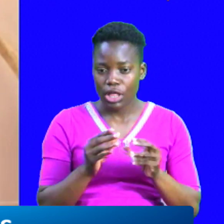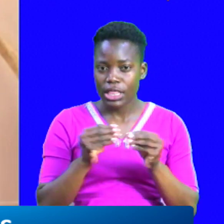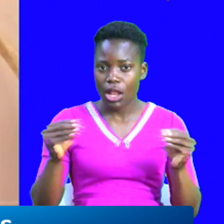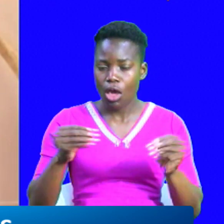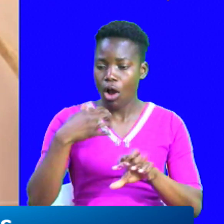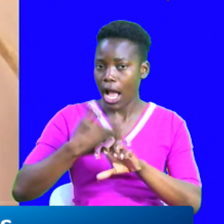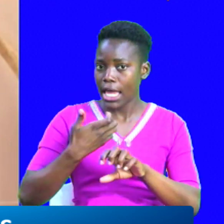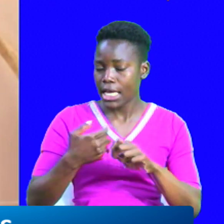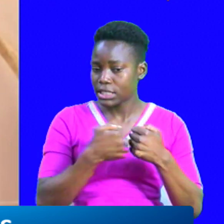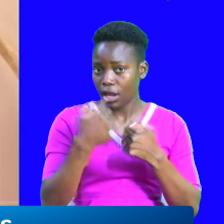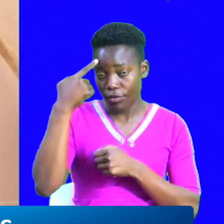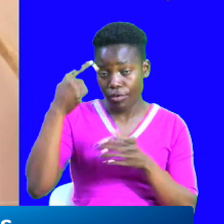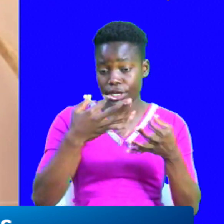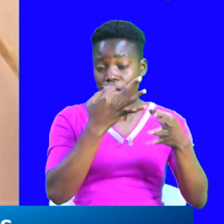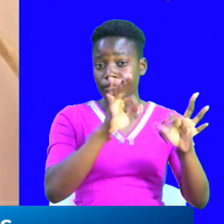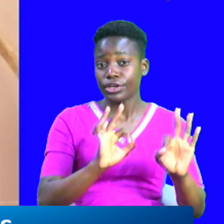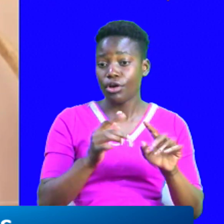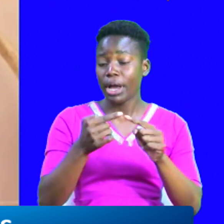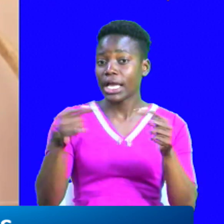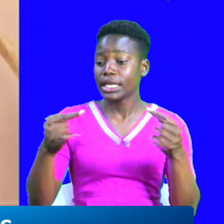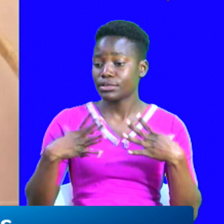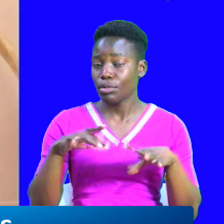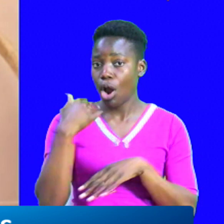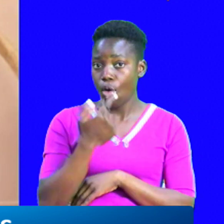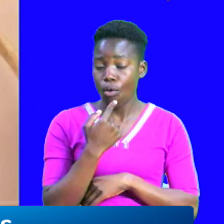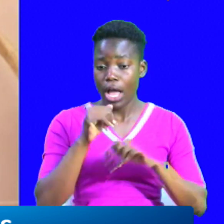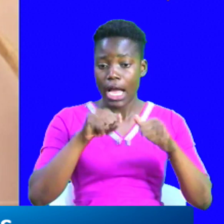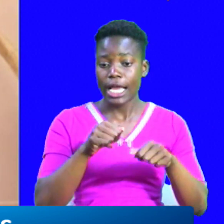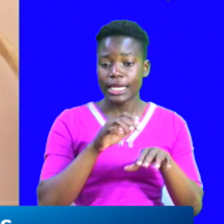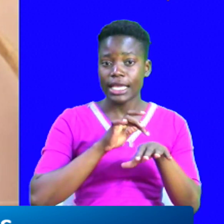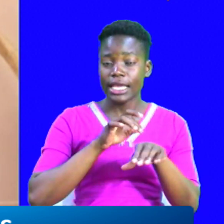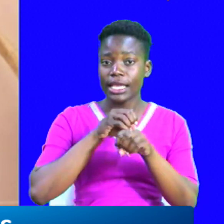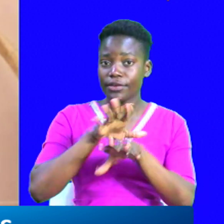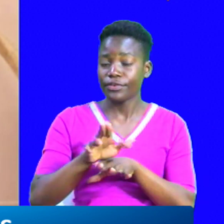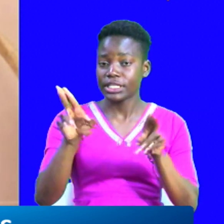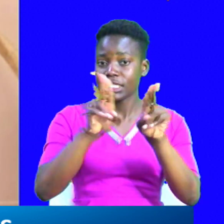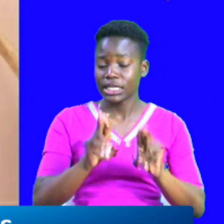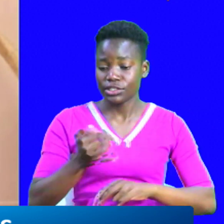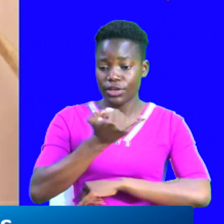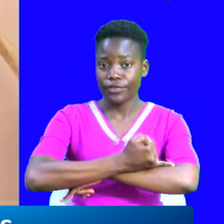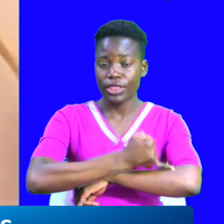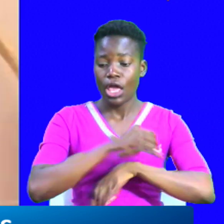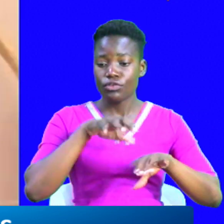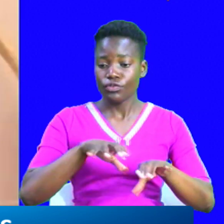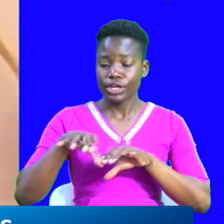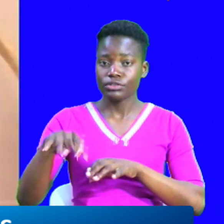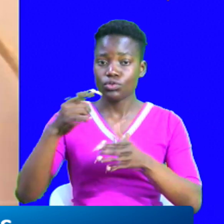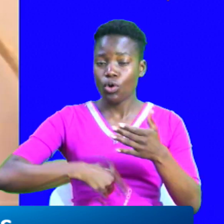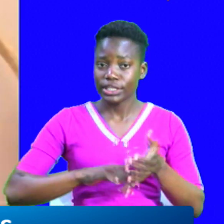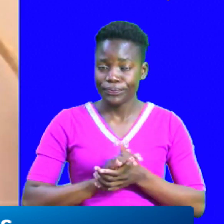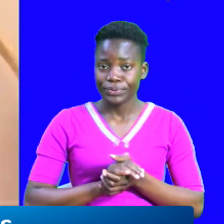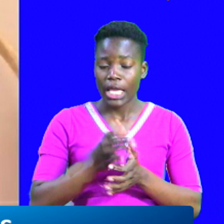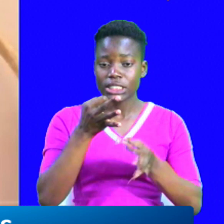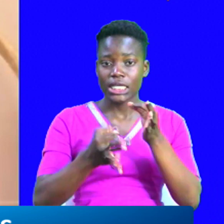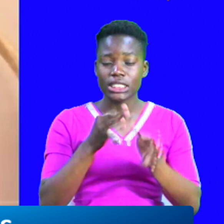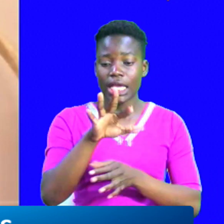frustrating struggle for freedom against those that can influence international institutions to frustrate justice. I also take this